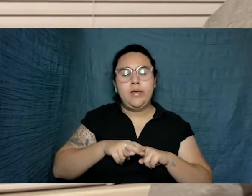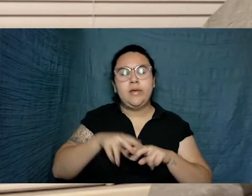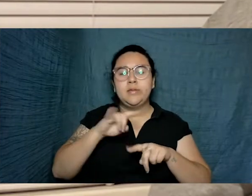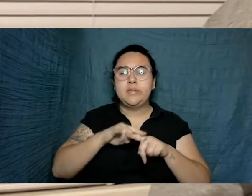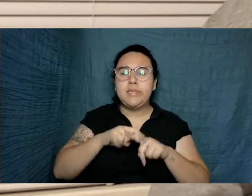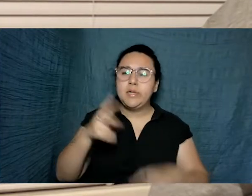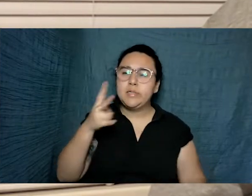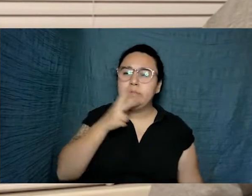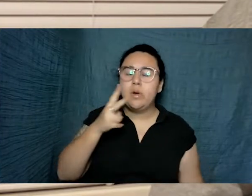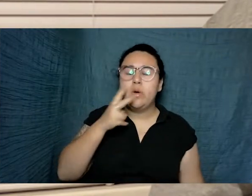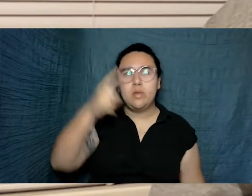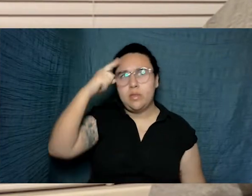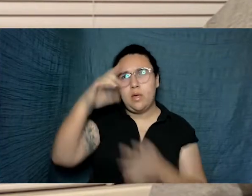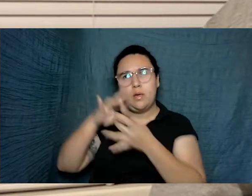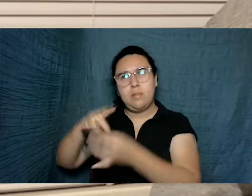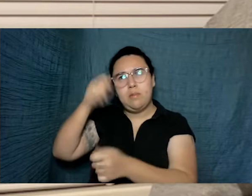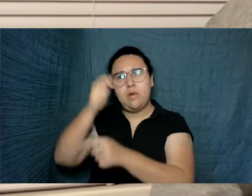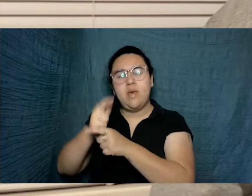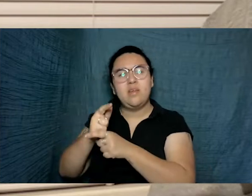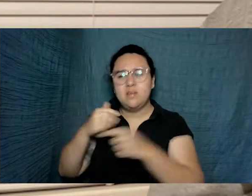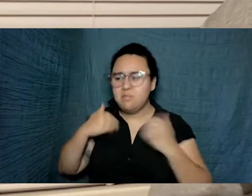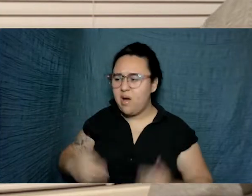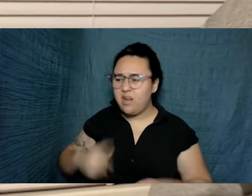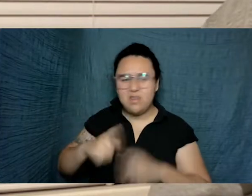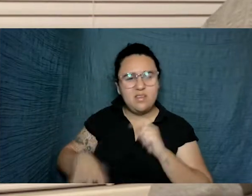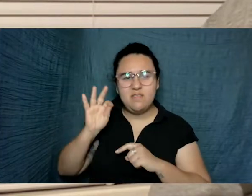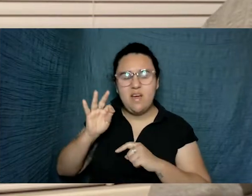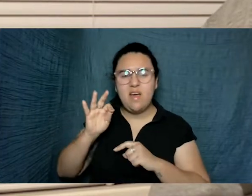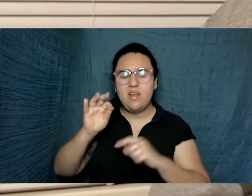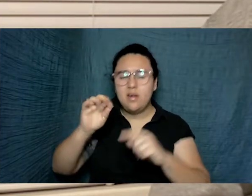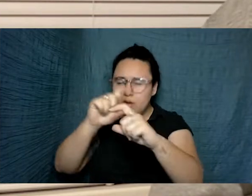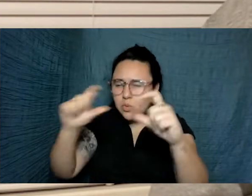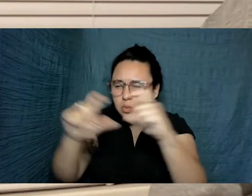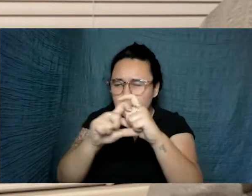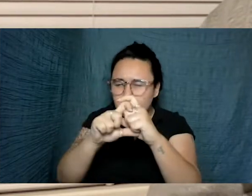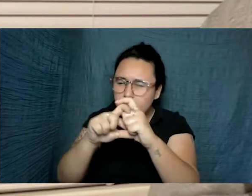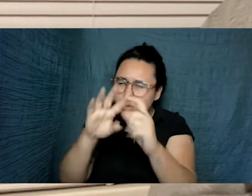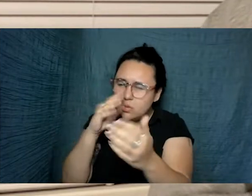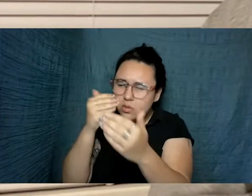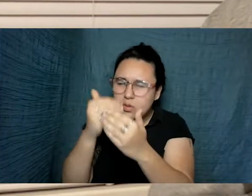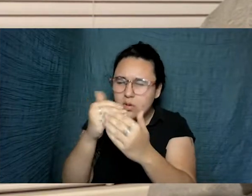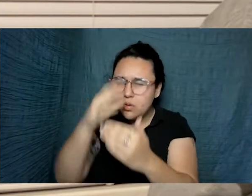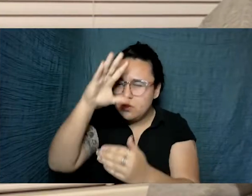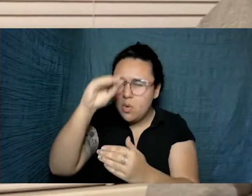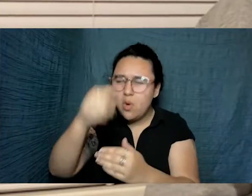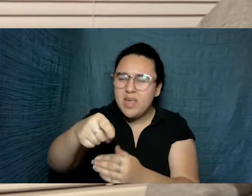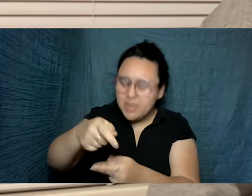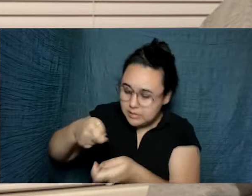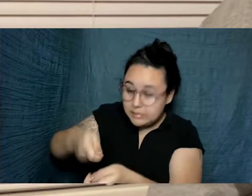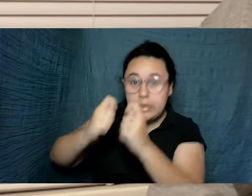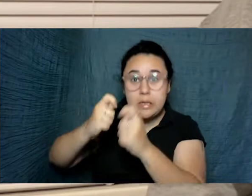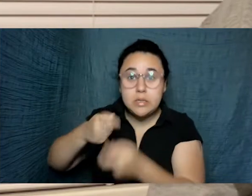you went under that ice. I lazed the distance to the boy. The computer answered with a solution. I watched the boy finish clearing the